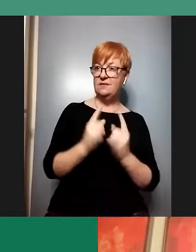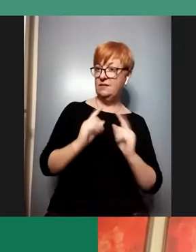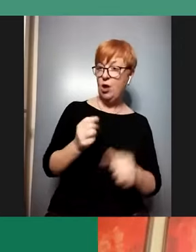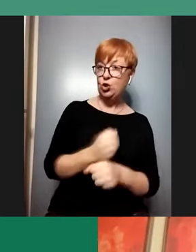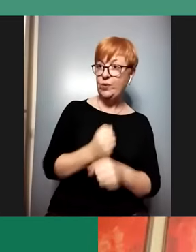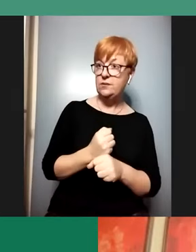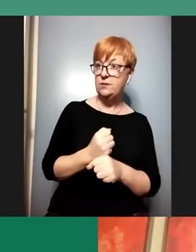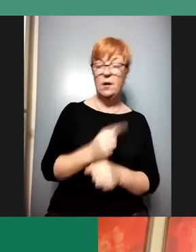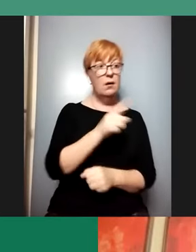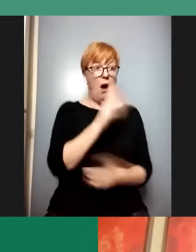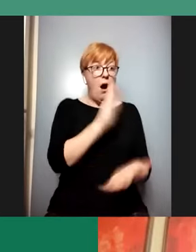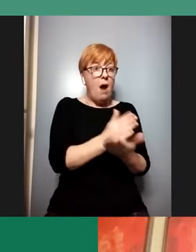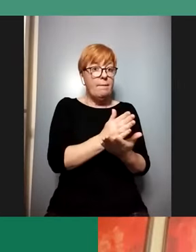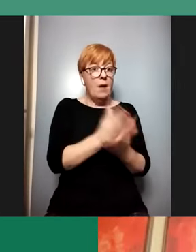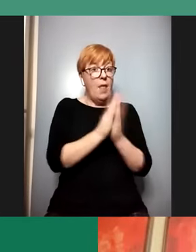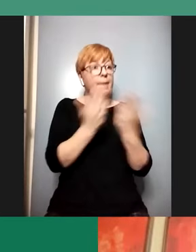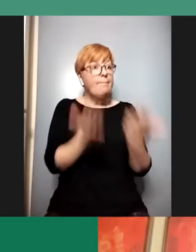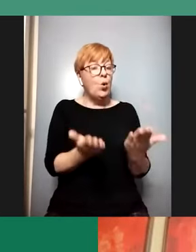a biography.